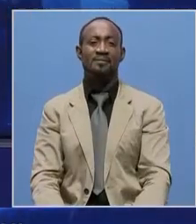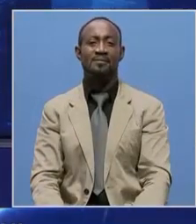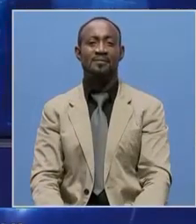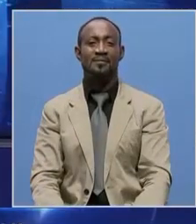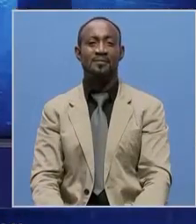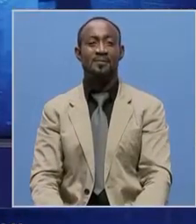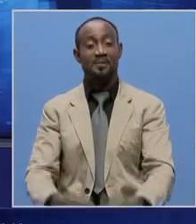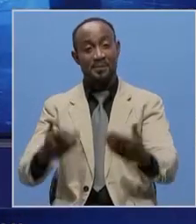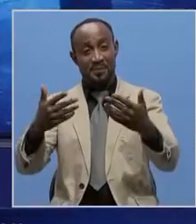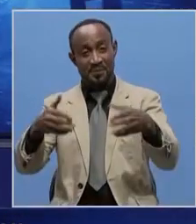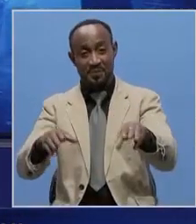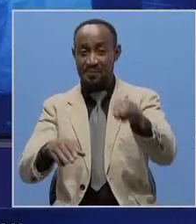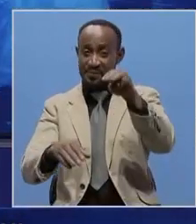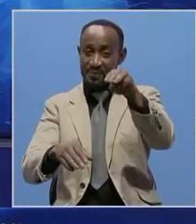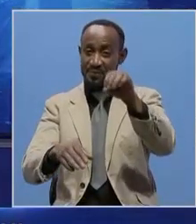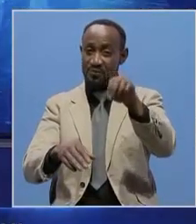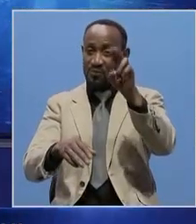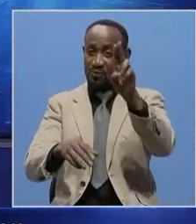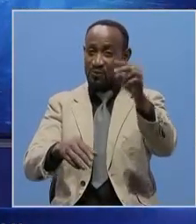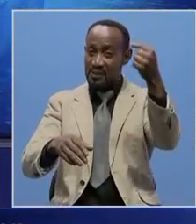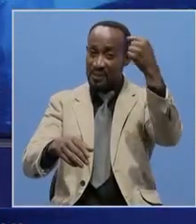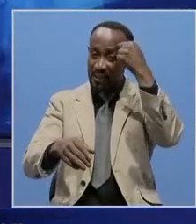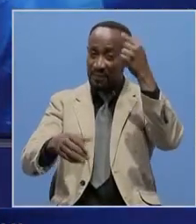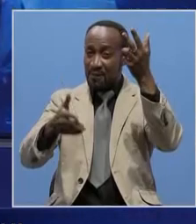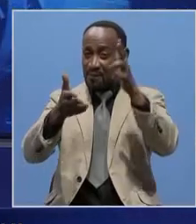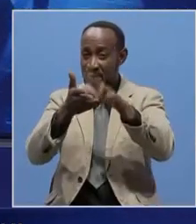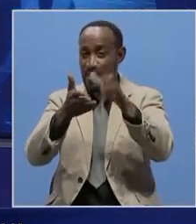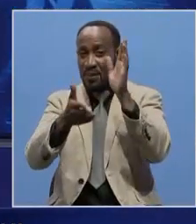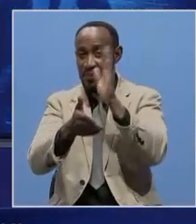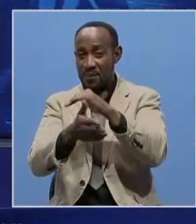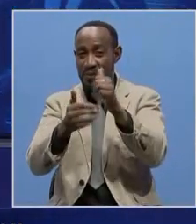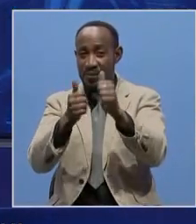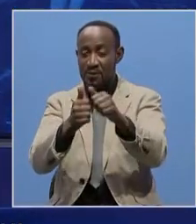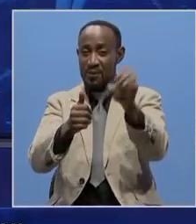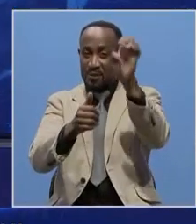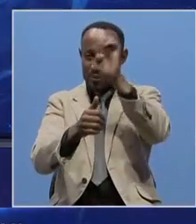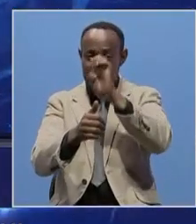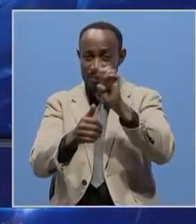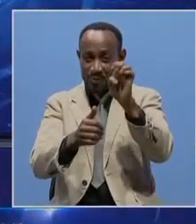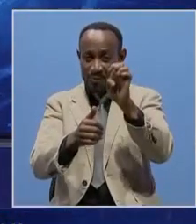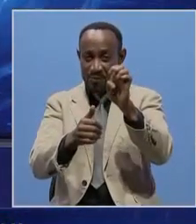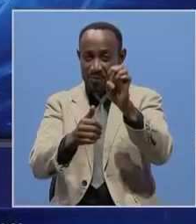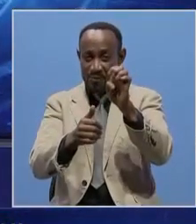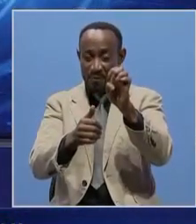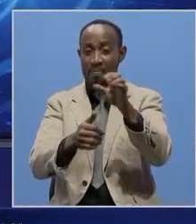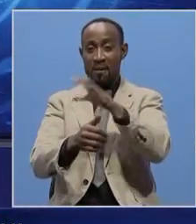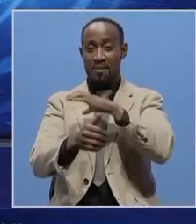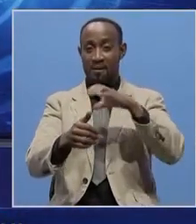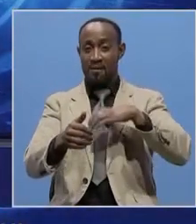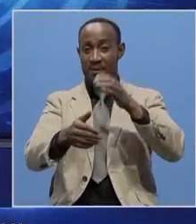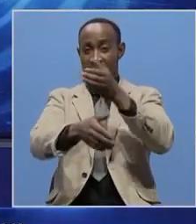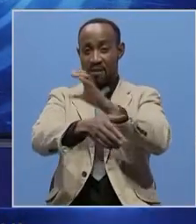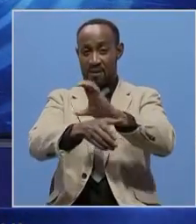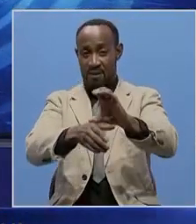government has signed a memorandum of understanding with Asseco, Europe's sixth biggest software company, to set up